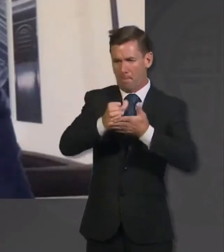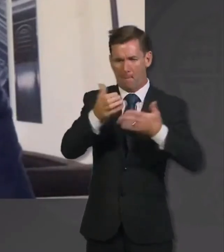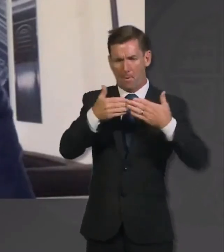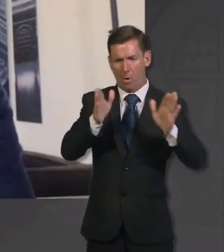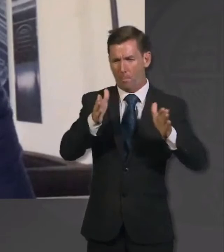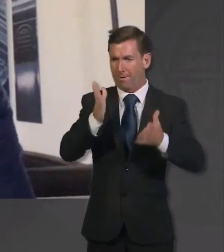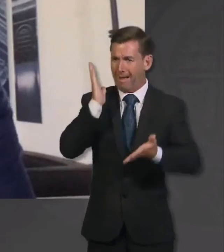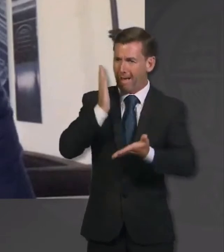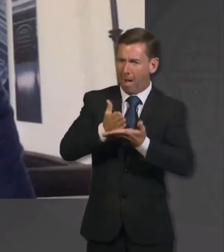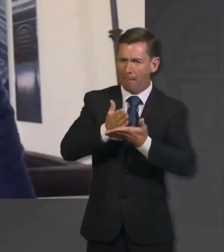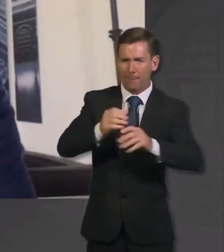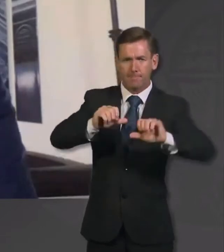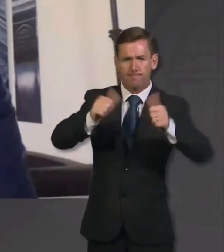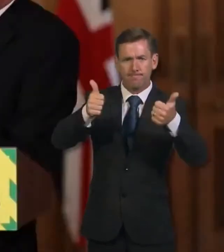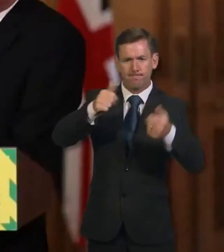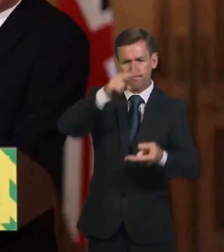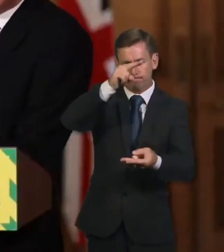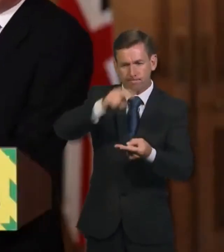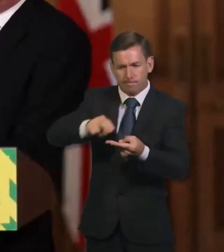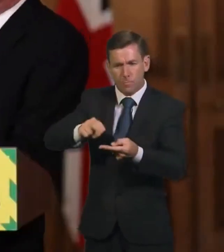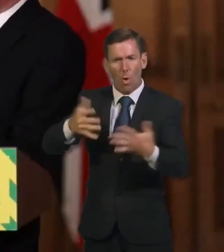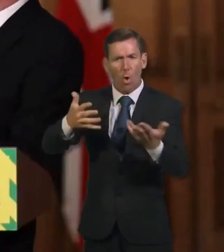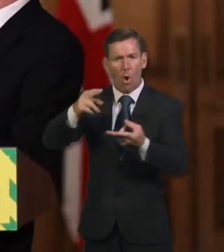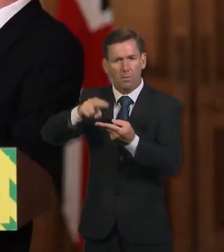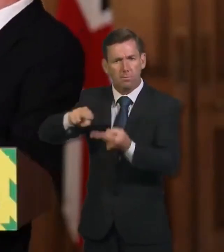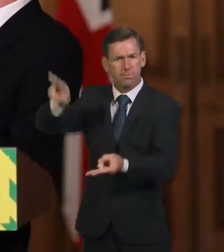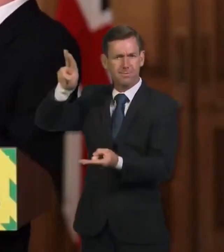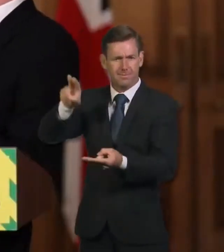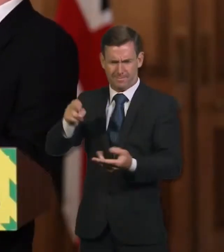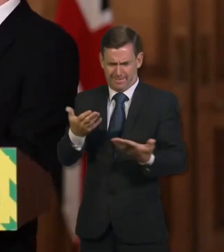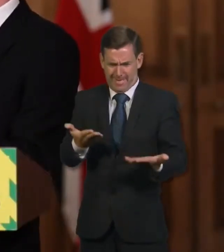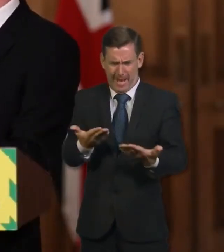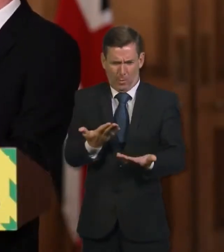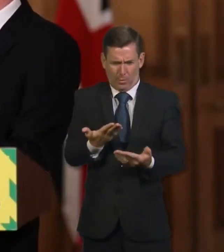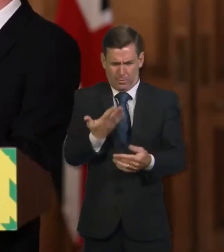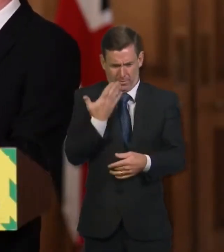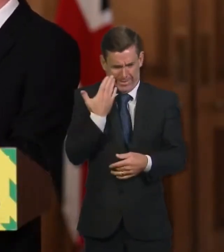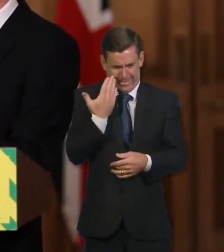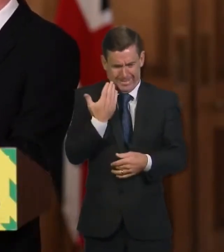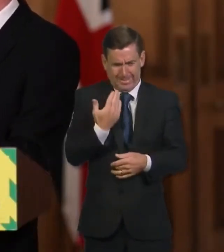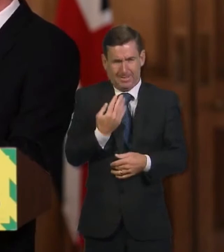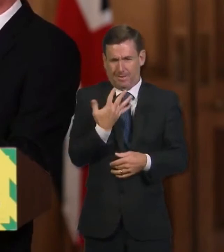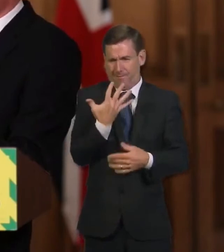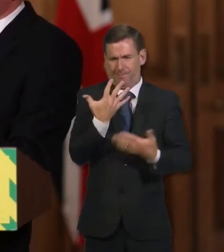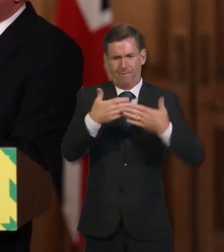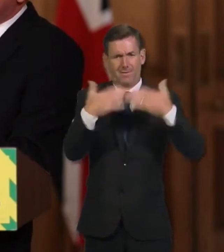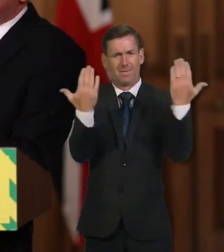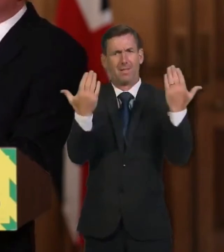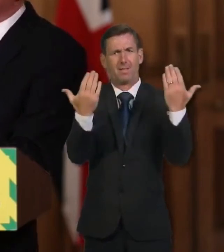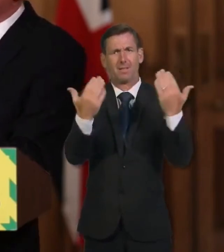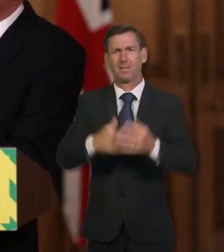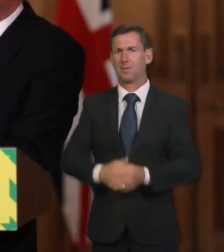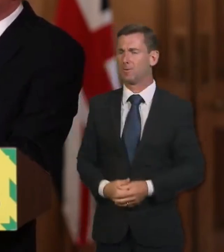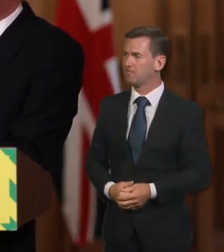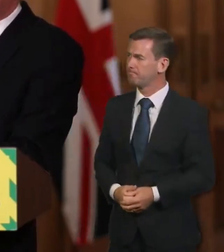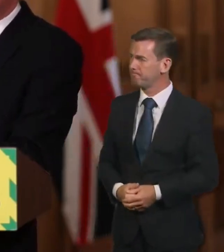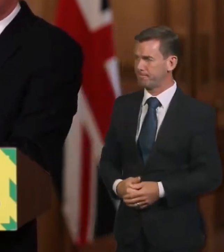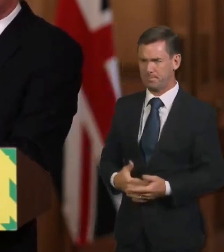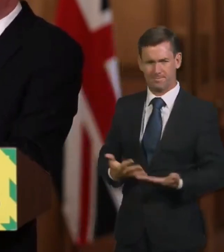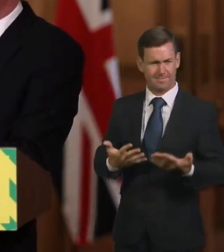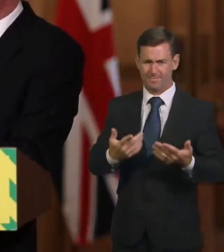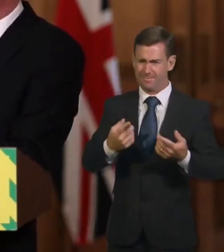of changes. Yes, of course. I mean, all the data is continuing to move in the right direction. So prior to the 4th of July,